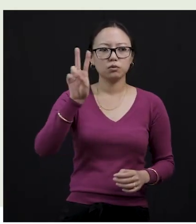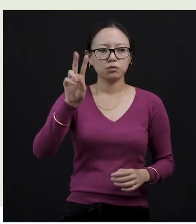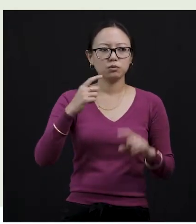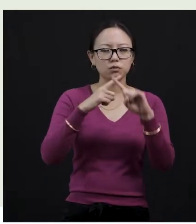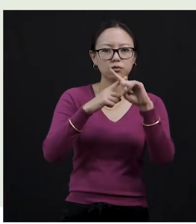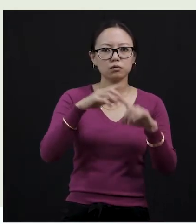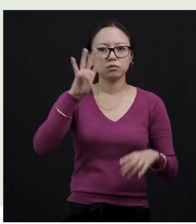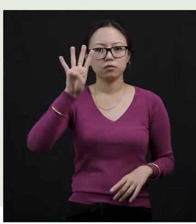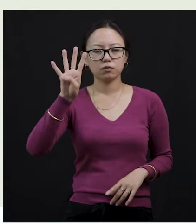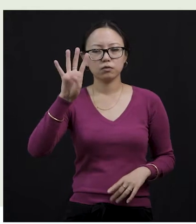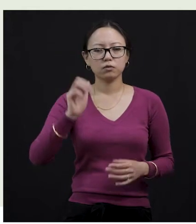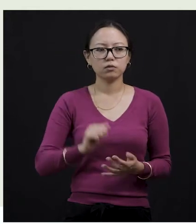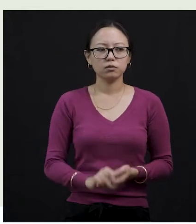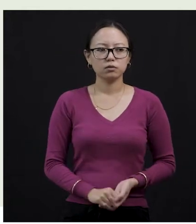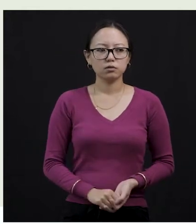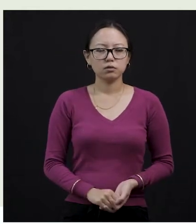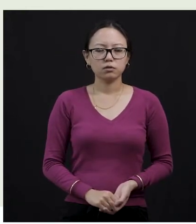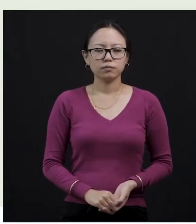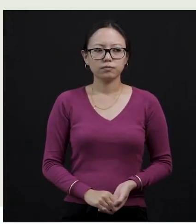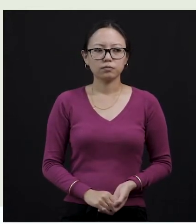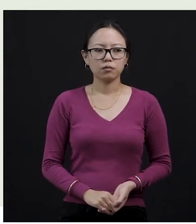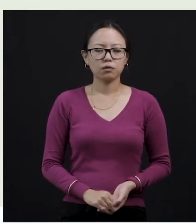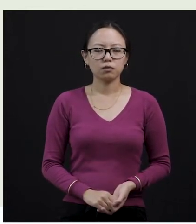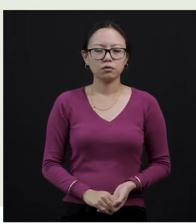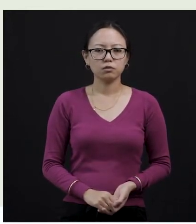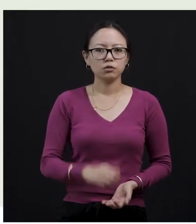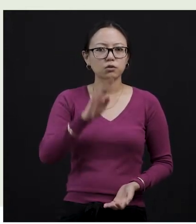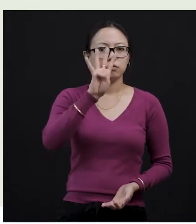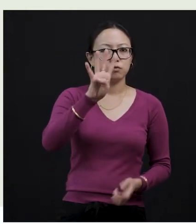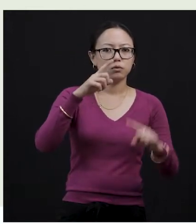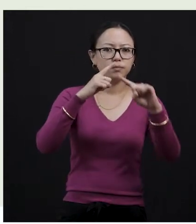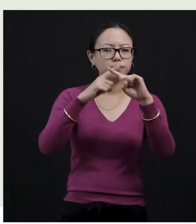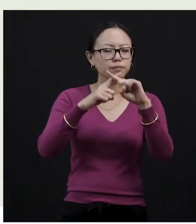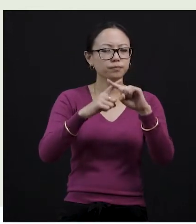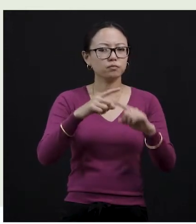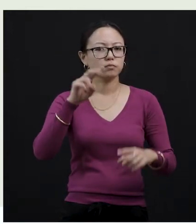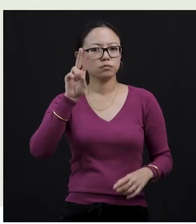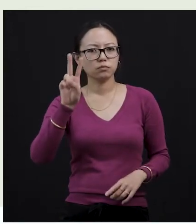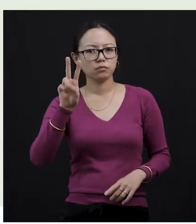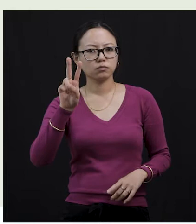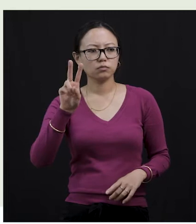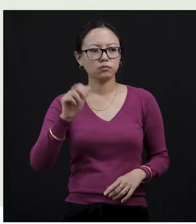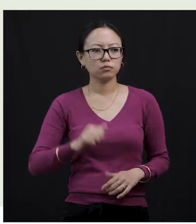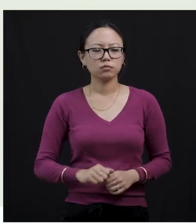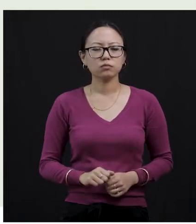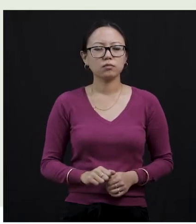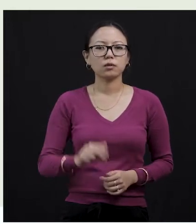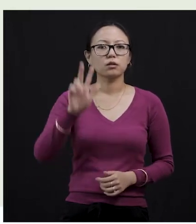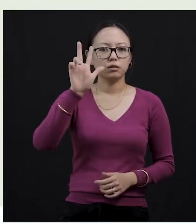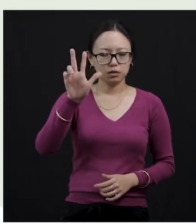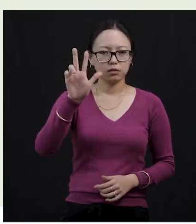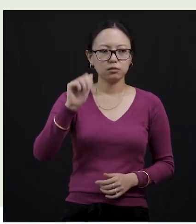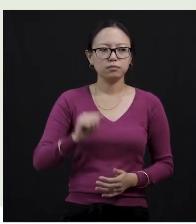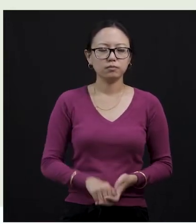4. 22 into 4. So how much you'll get, children? 4 into 2. It is